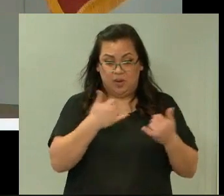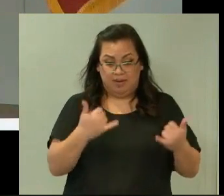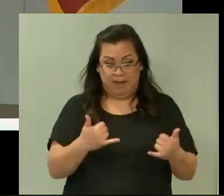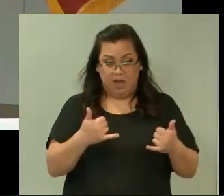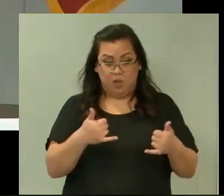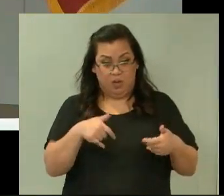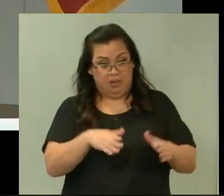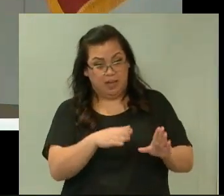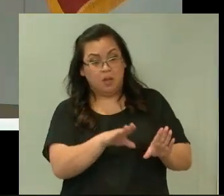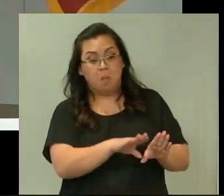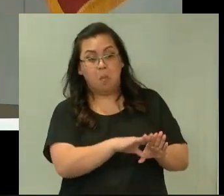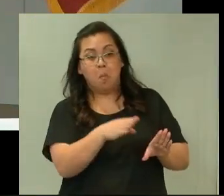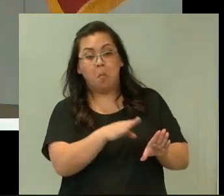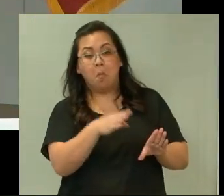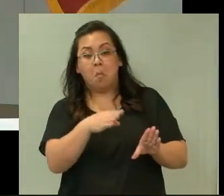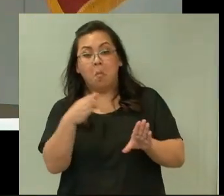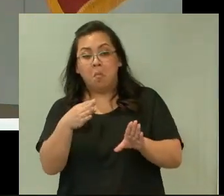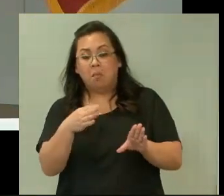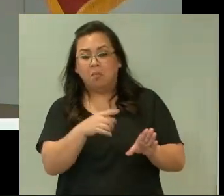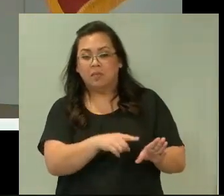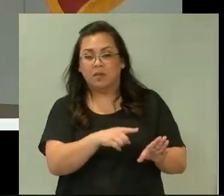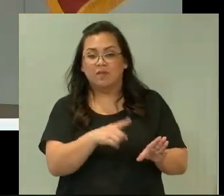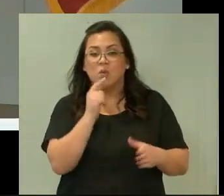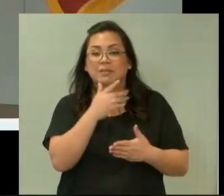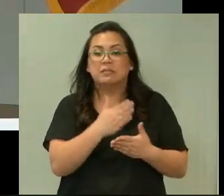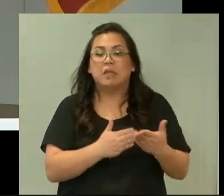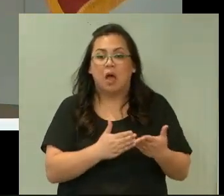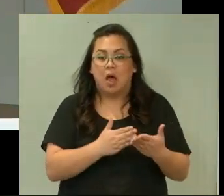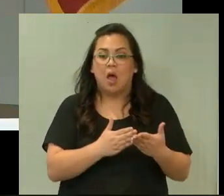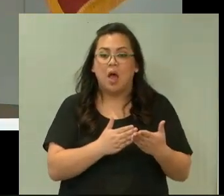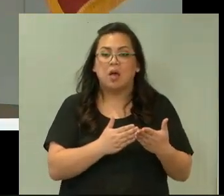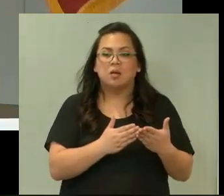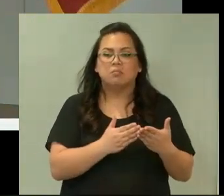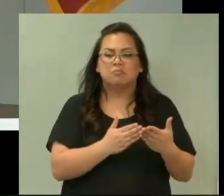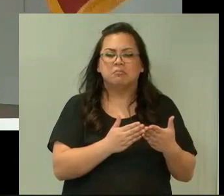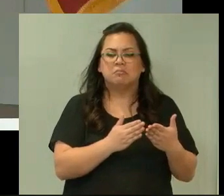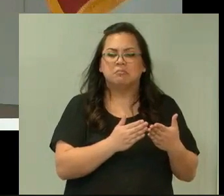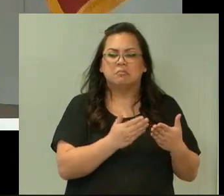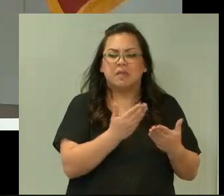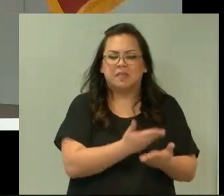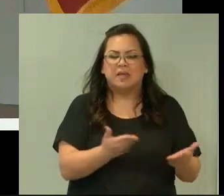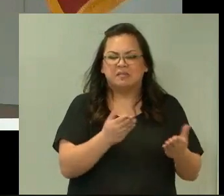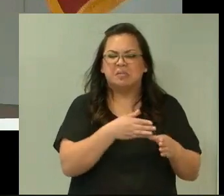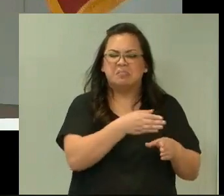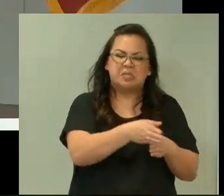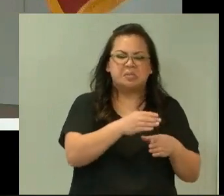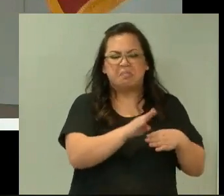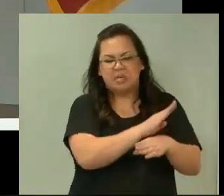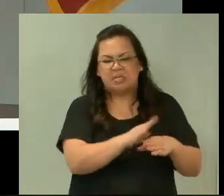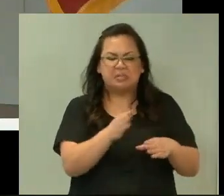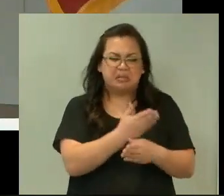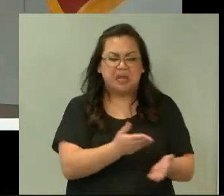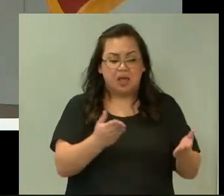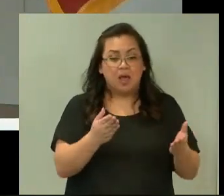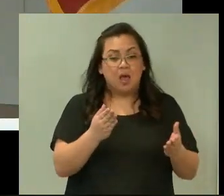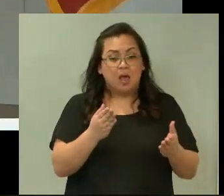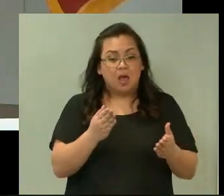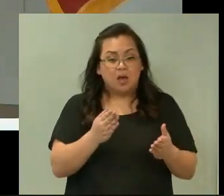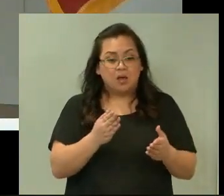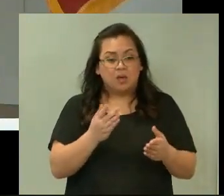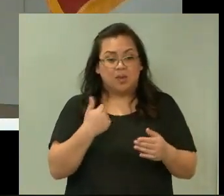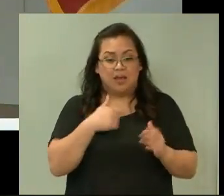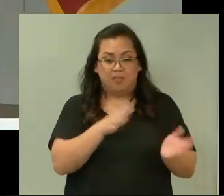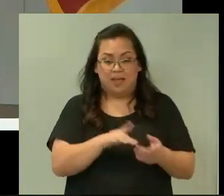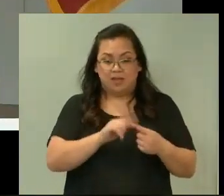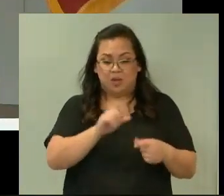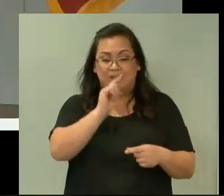allowing to the reopening of some sectors that were not to come into our statewide plan until later.